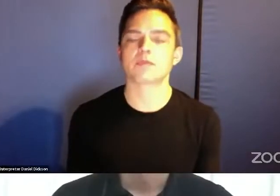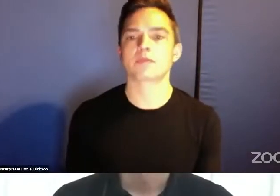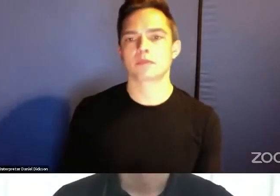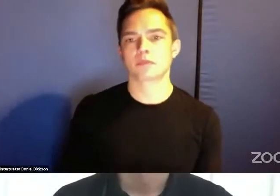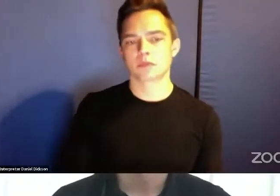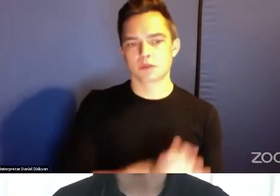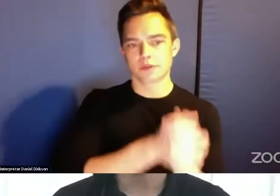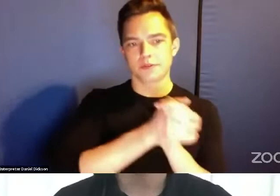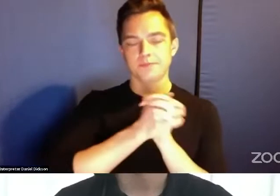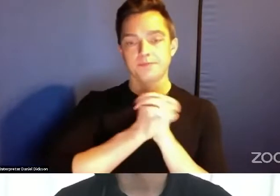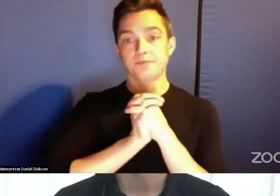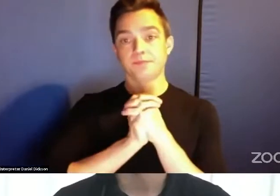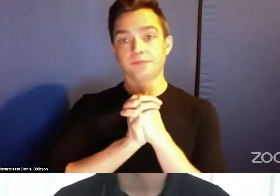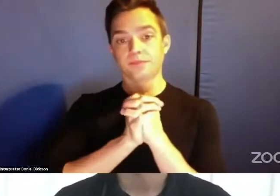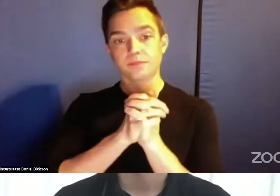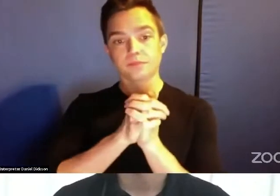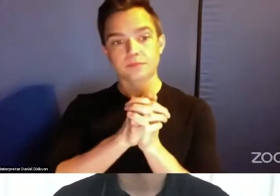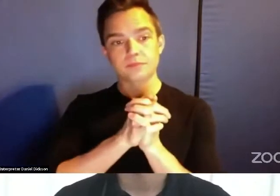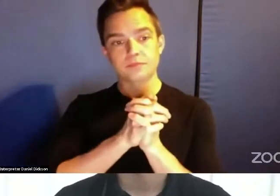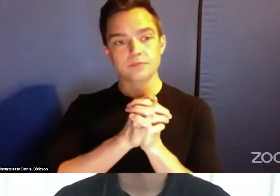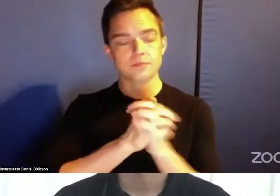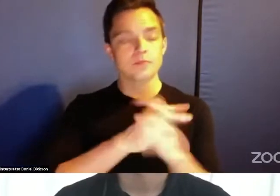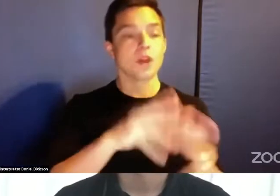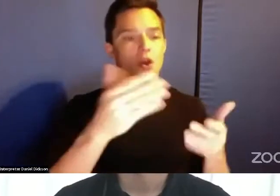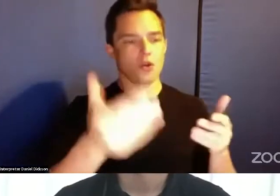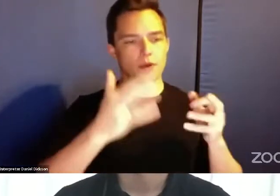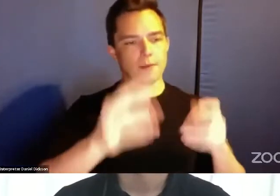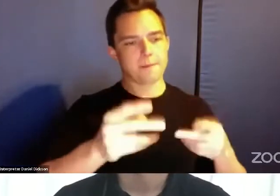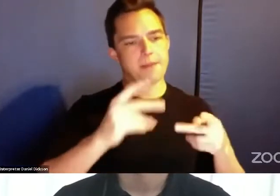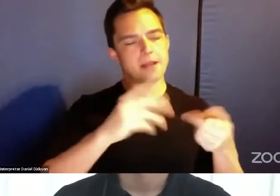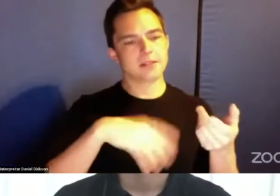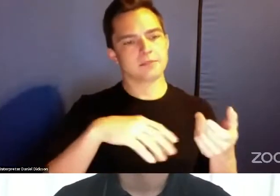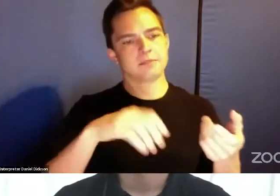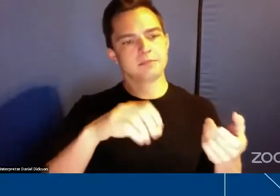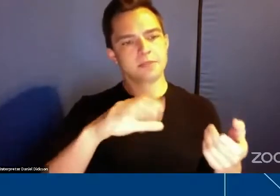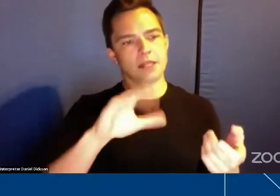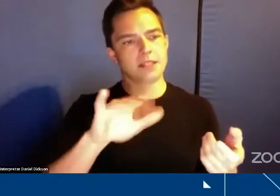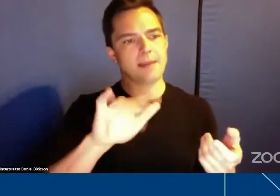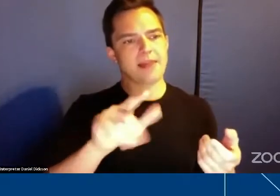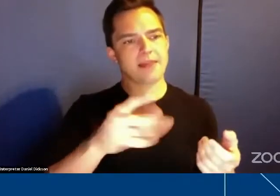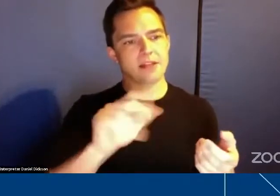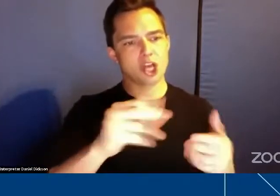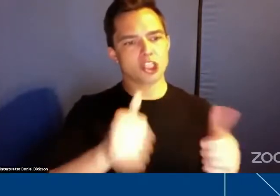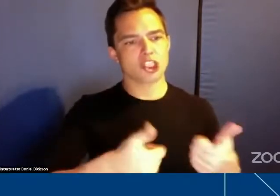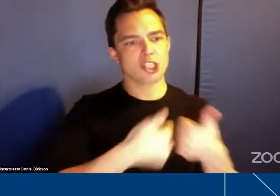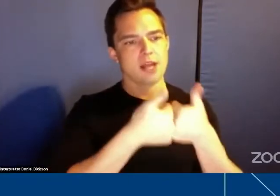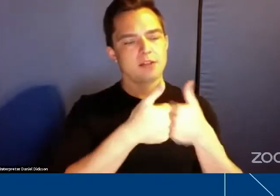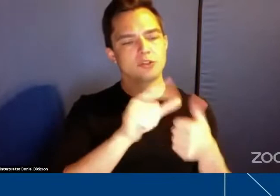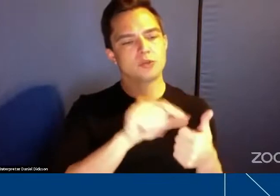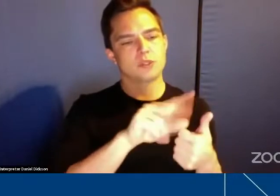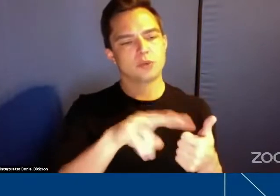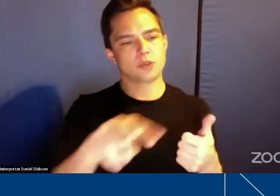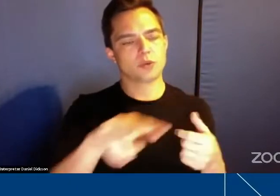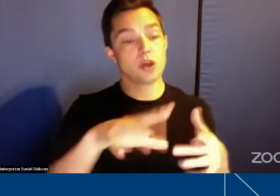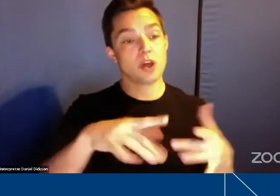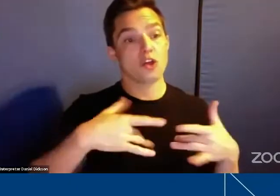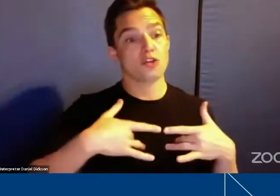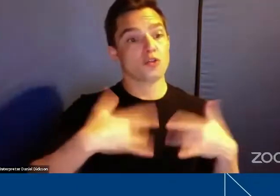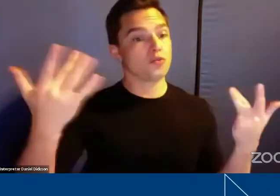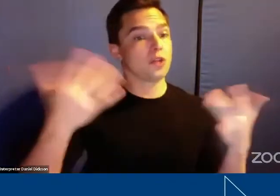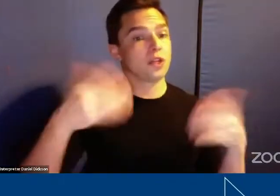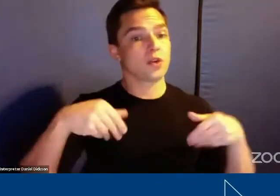Welcome back to CYBATHLON Challenges 2022, a thrilling wheelchair race. And